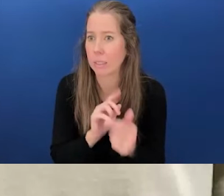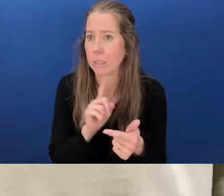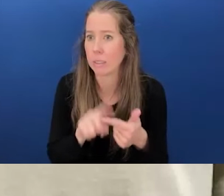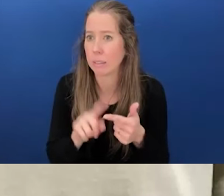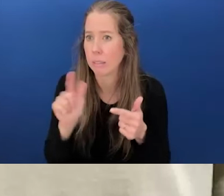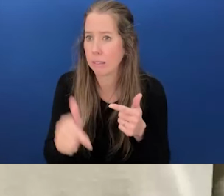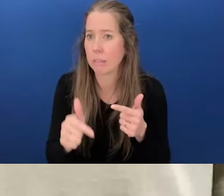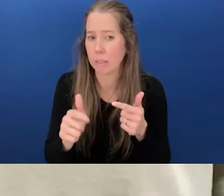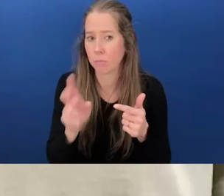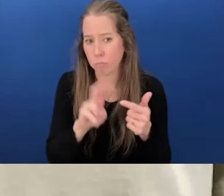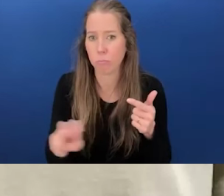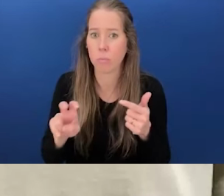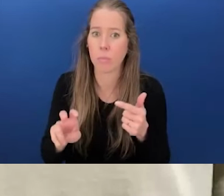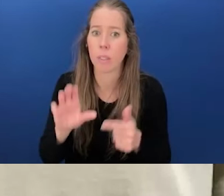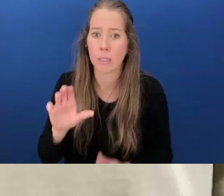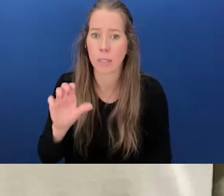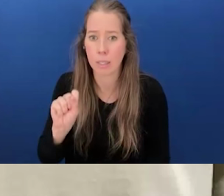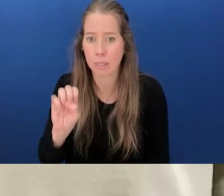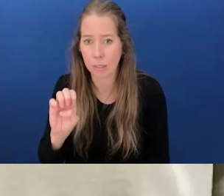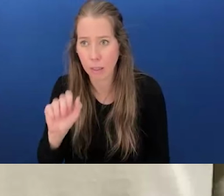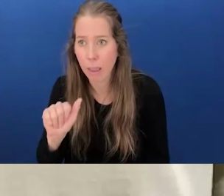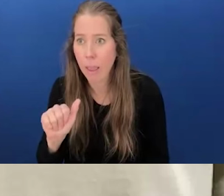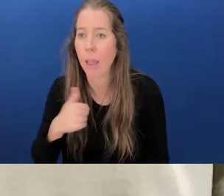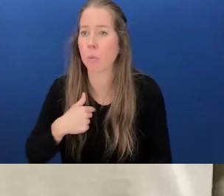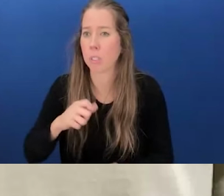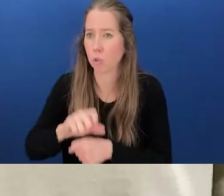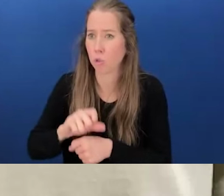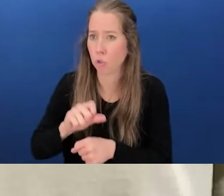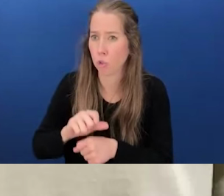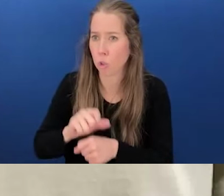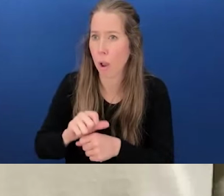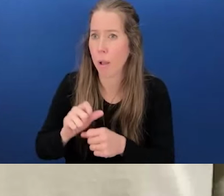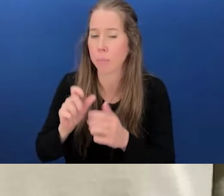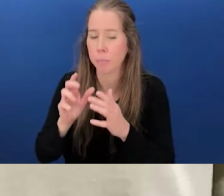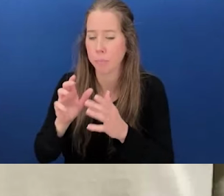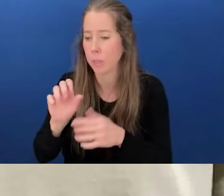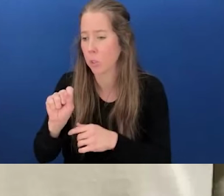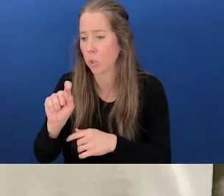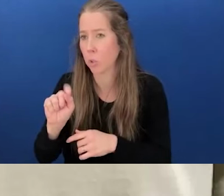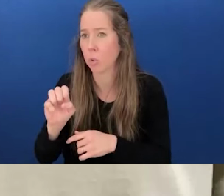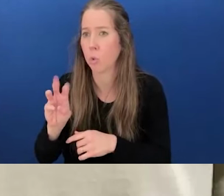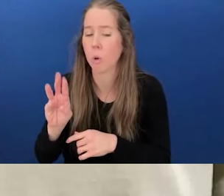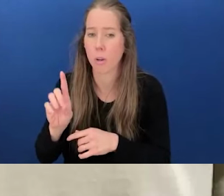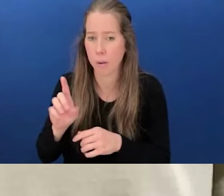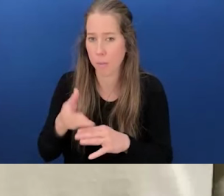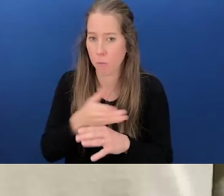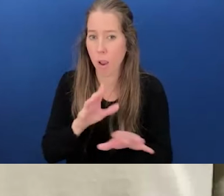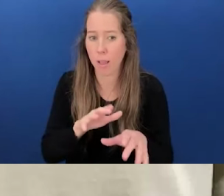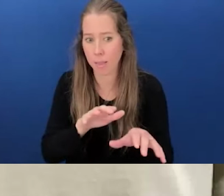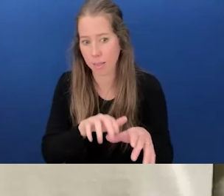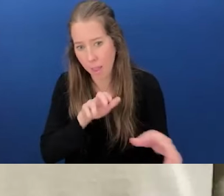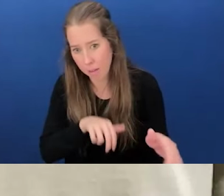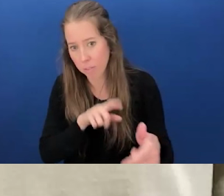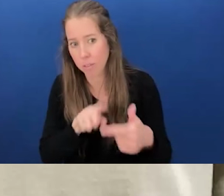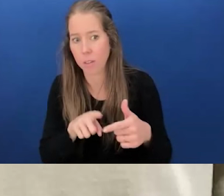to CSEA and I was a job steward before I left. And because I went back to school and that's how I'm back now. And